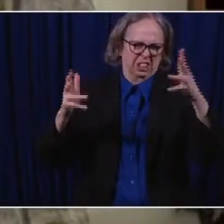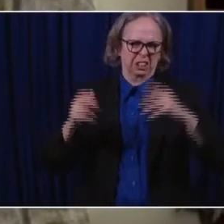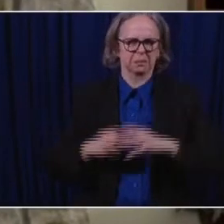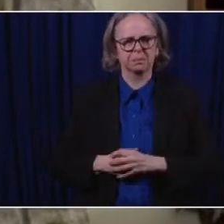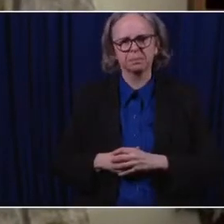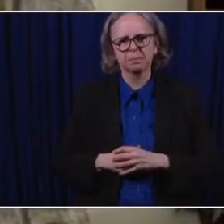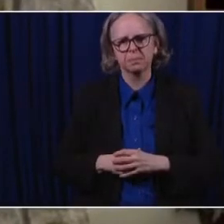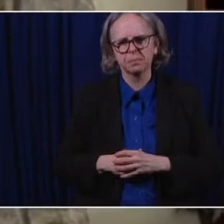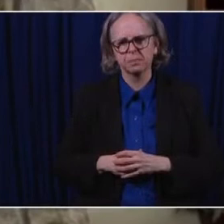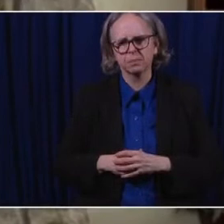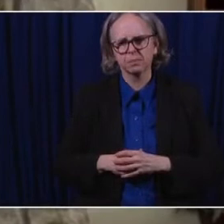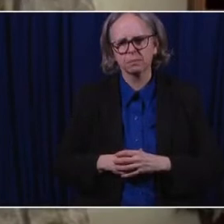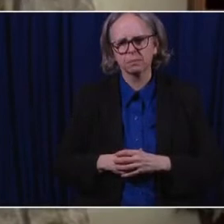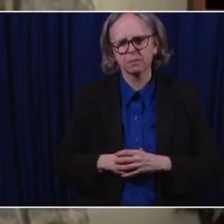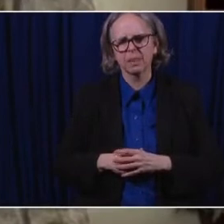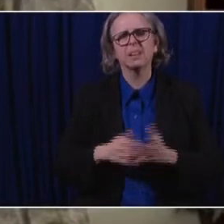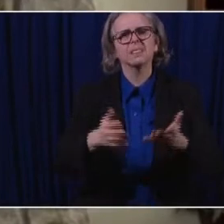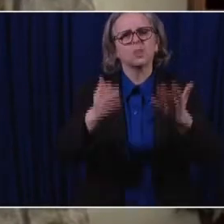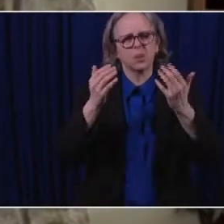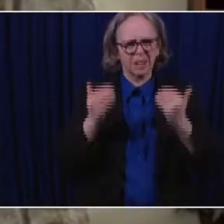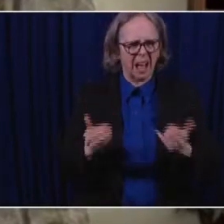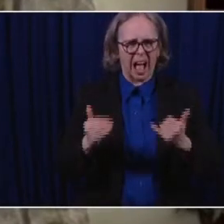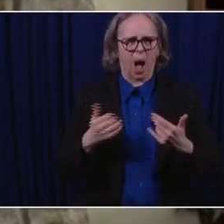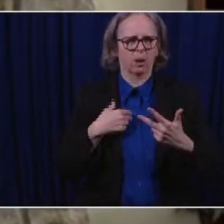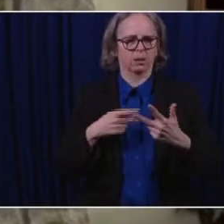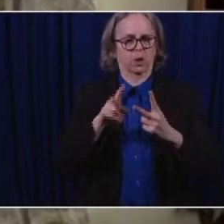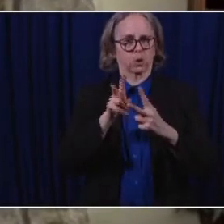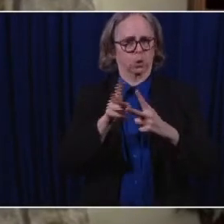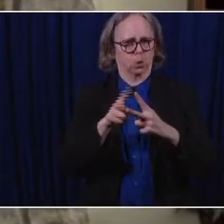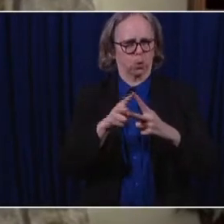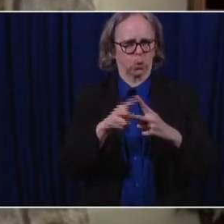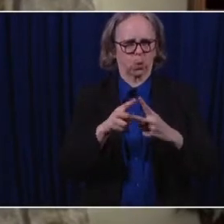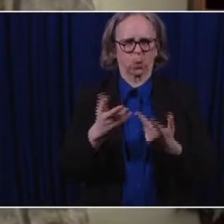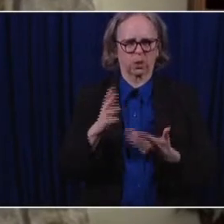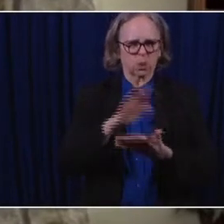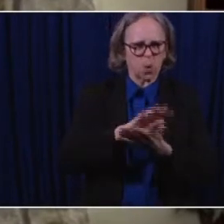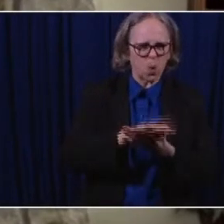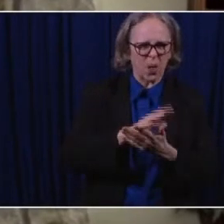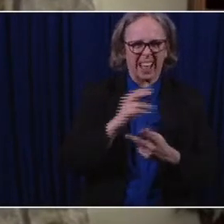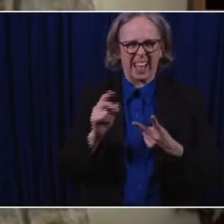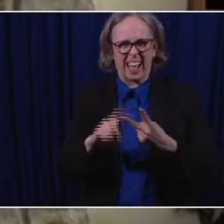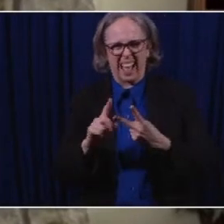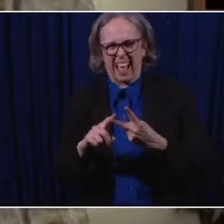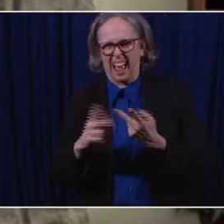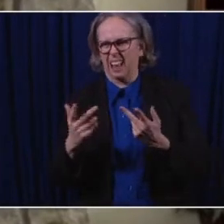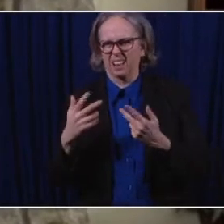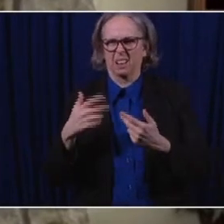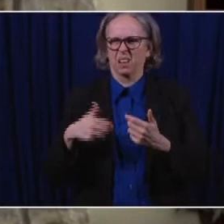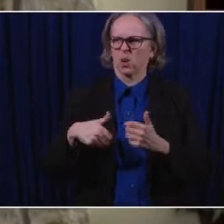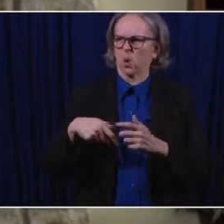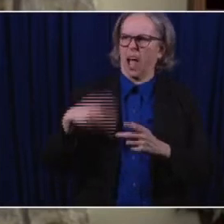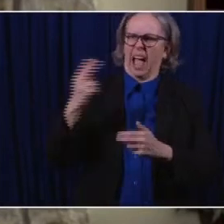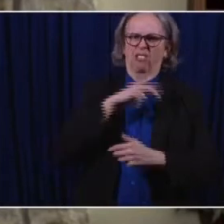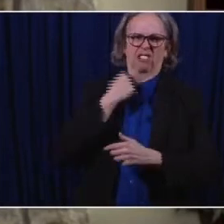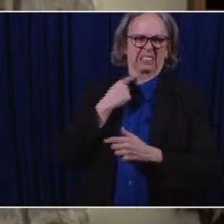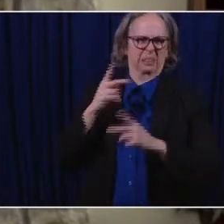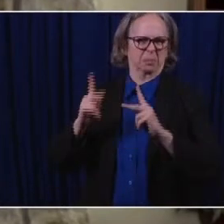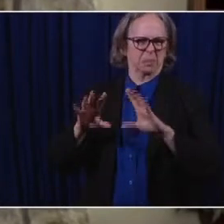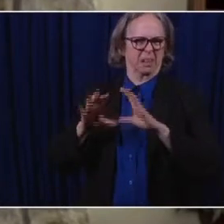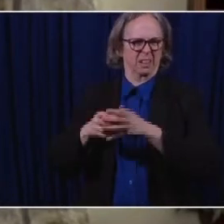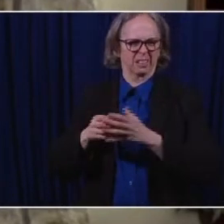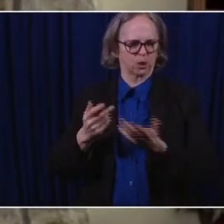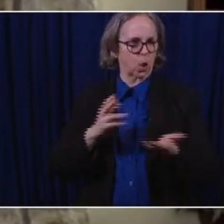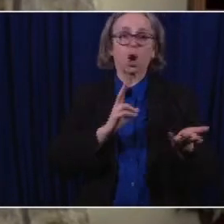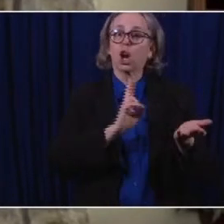deep into the groups of people who we know are the most vulnerable. We started with our nursing homes. We're seeing those numbers